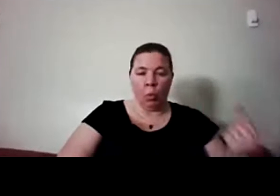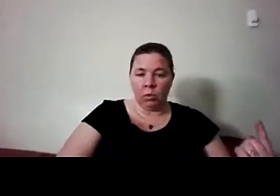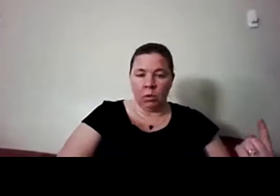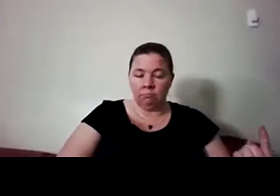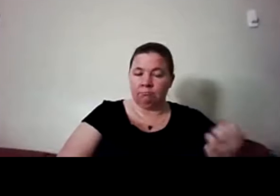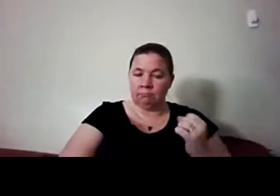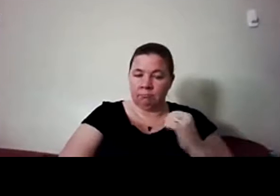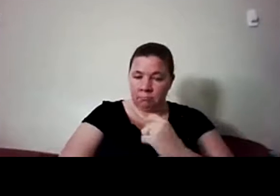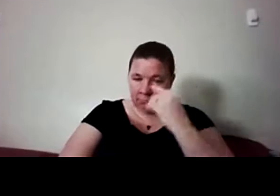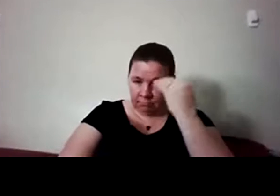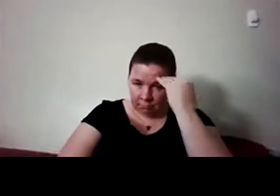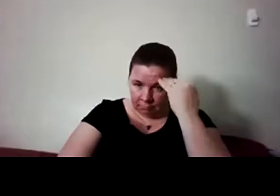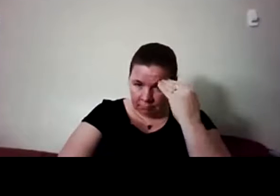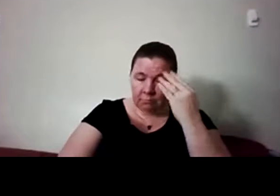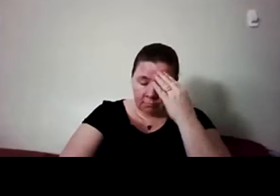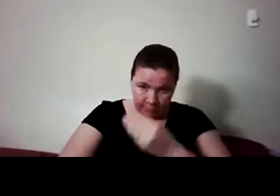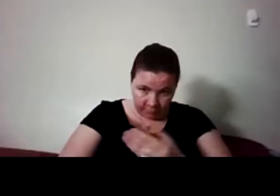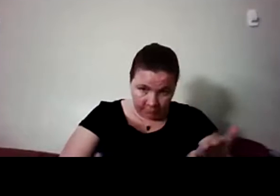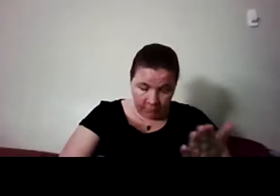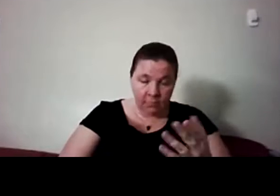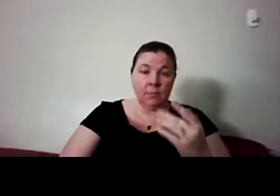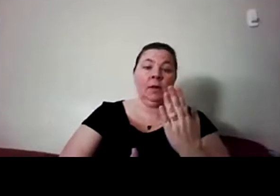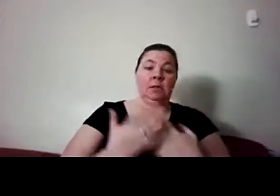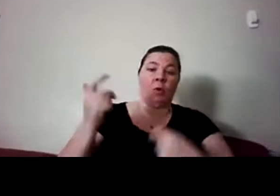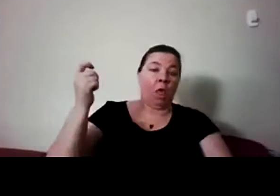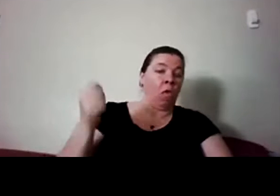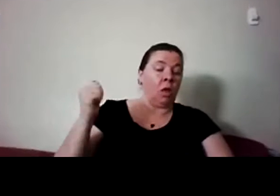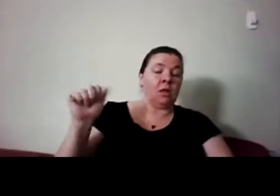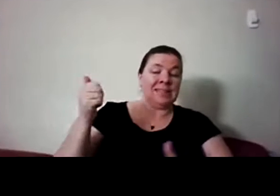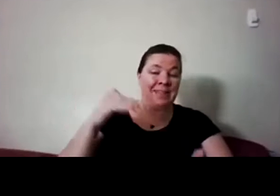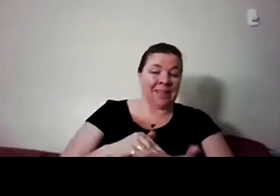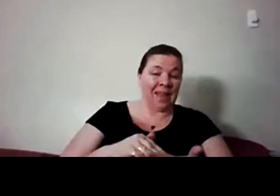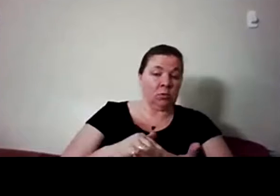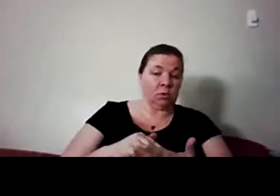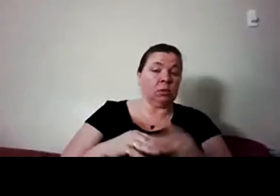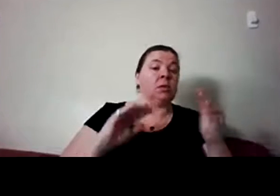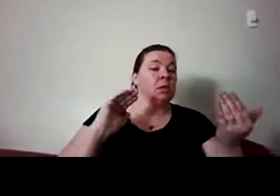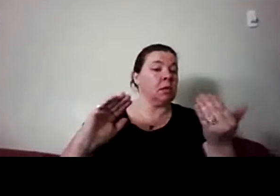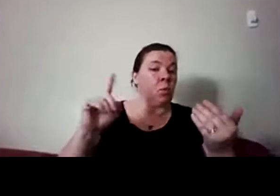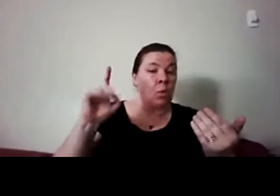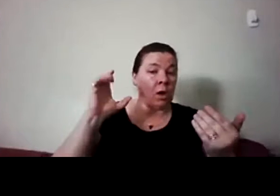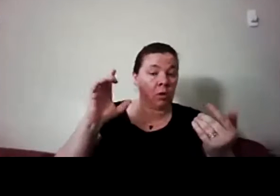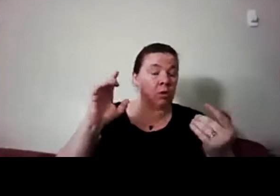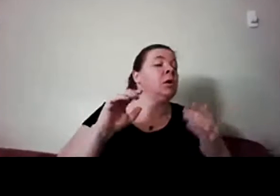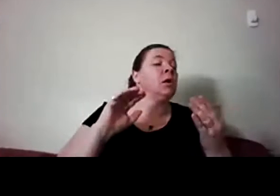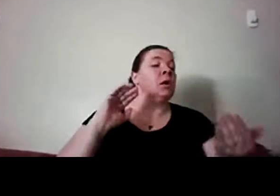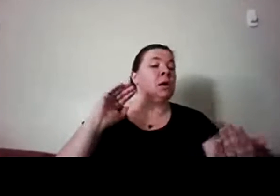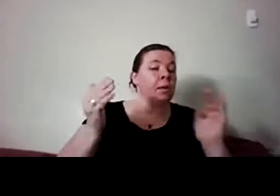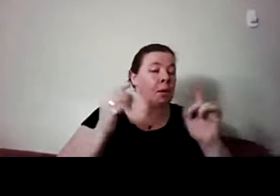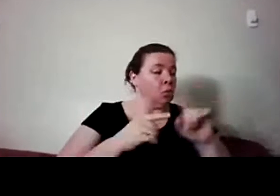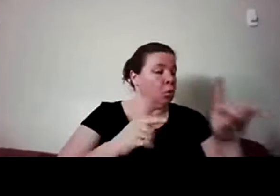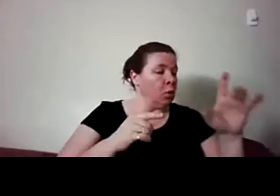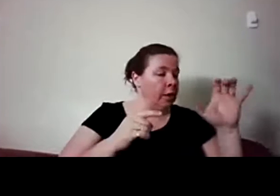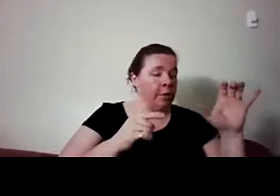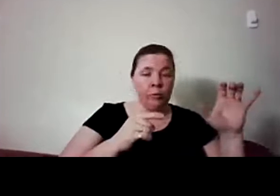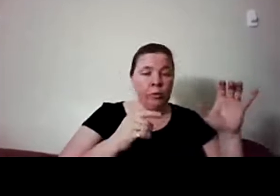you, when somebody makes commission on 10,100 customers, it's going to be a heck of a lot more than somebody